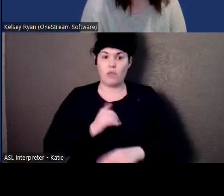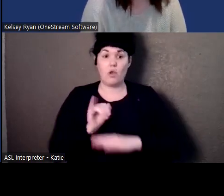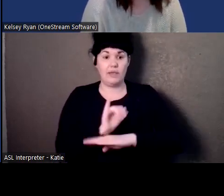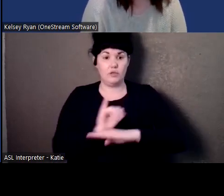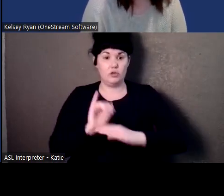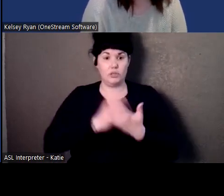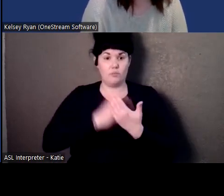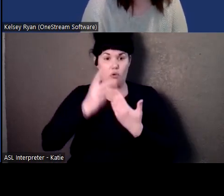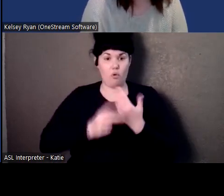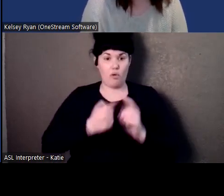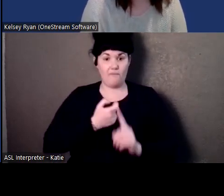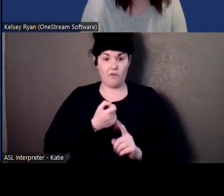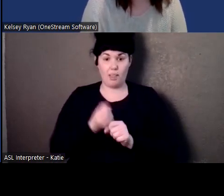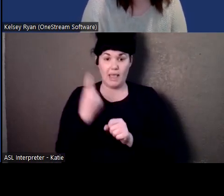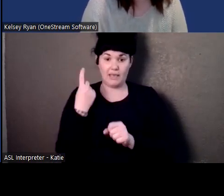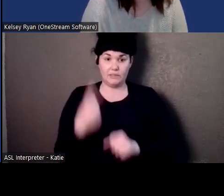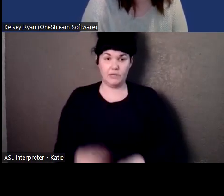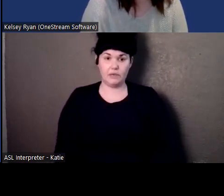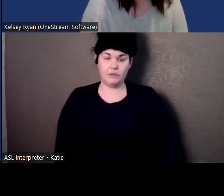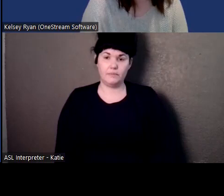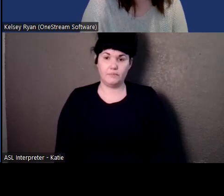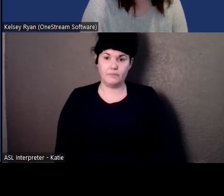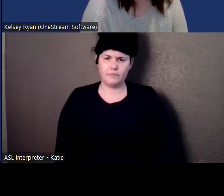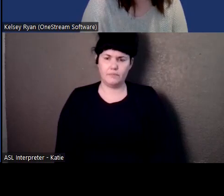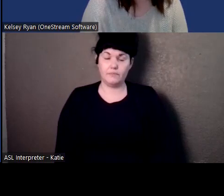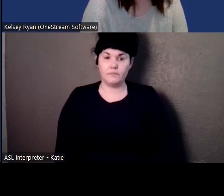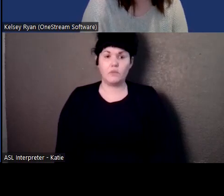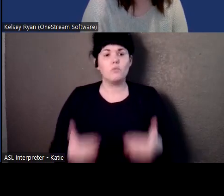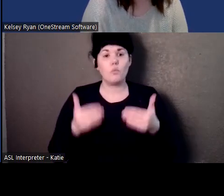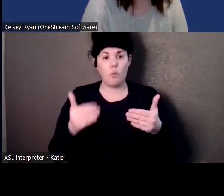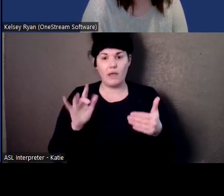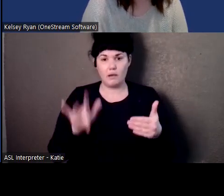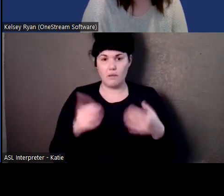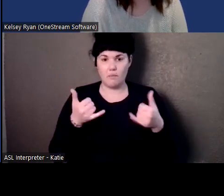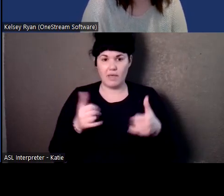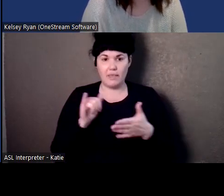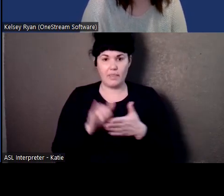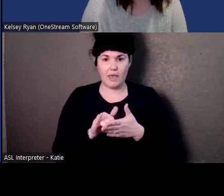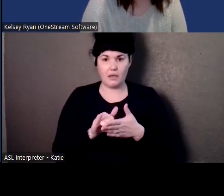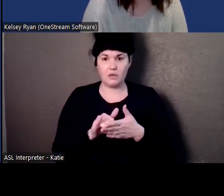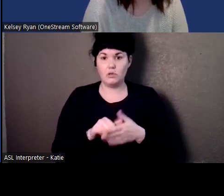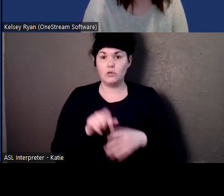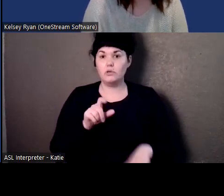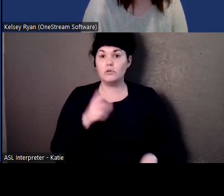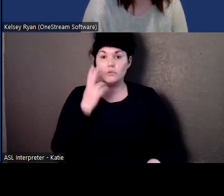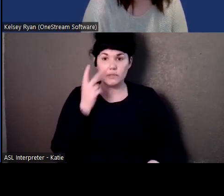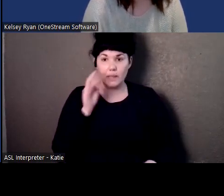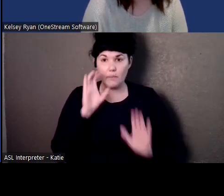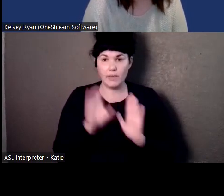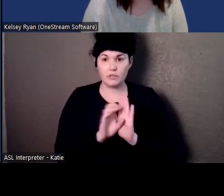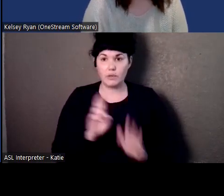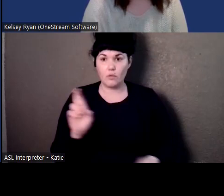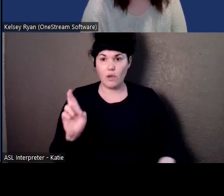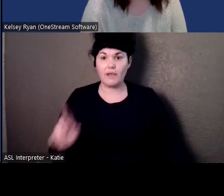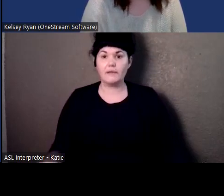year. Nasha, if you just wanted to play that one, it should the picture on the right. Yep.